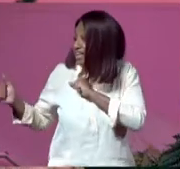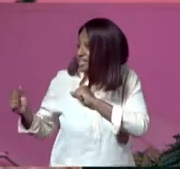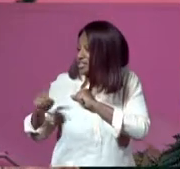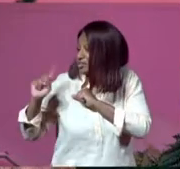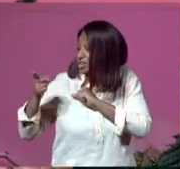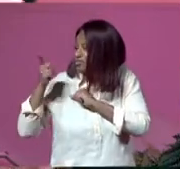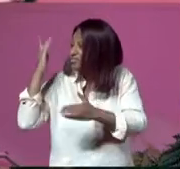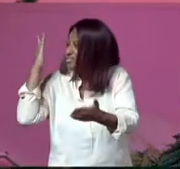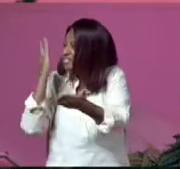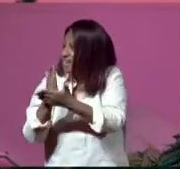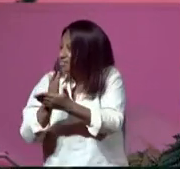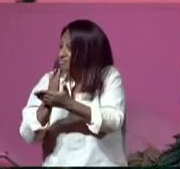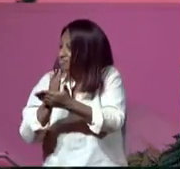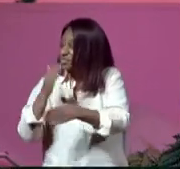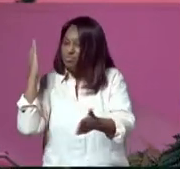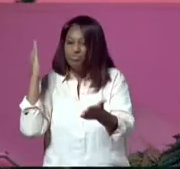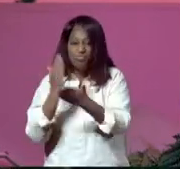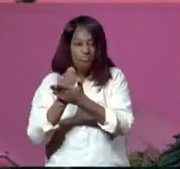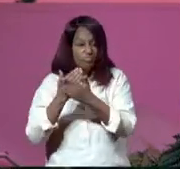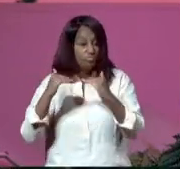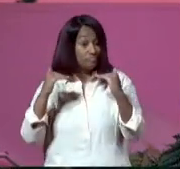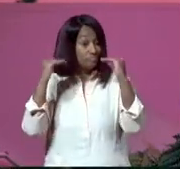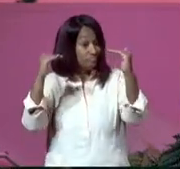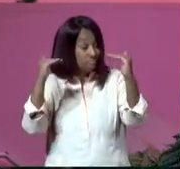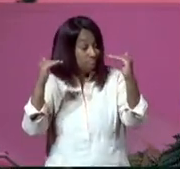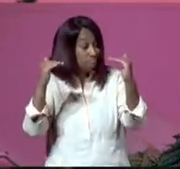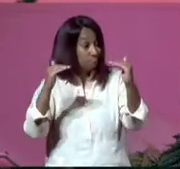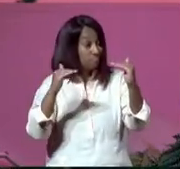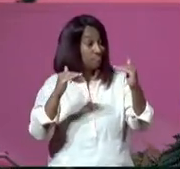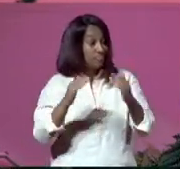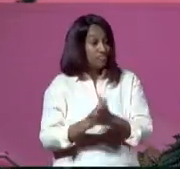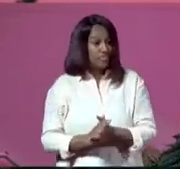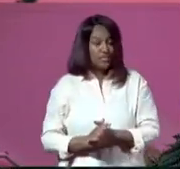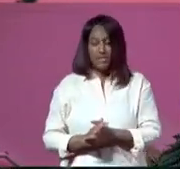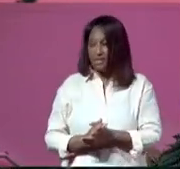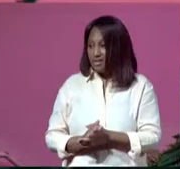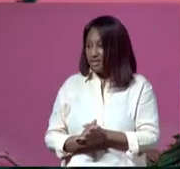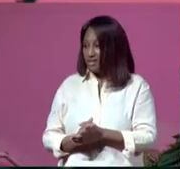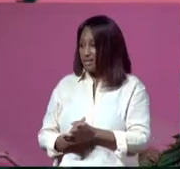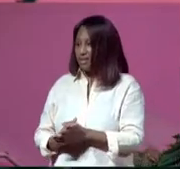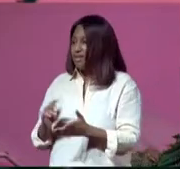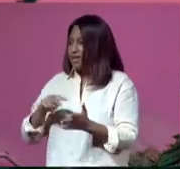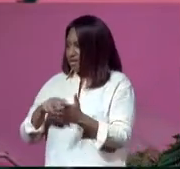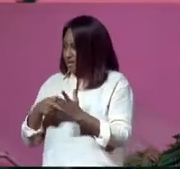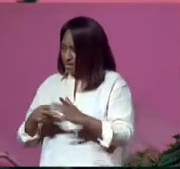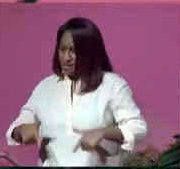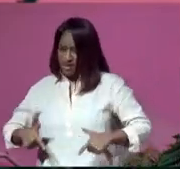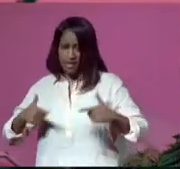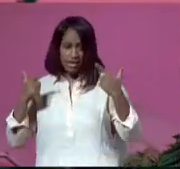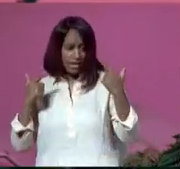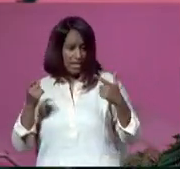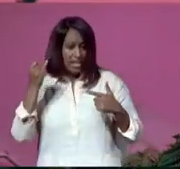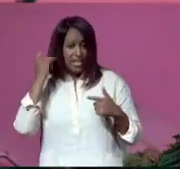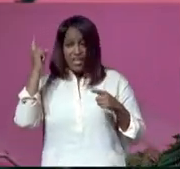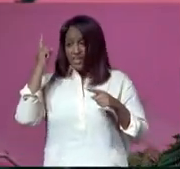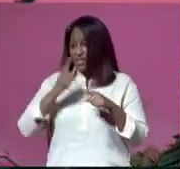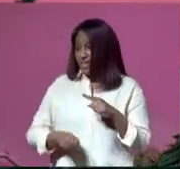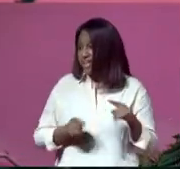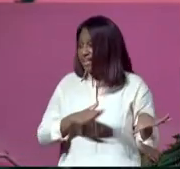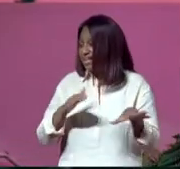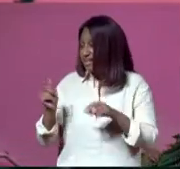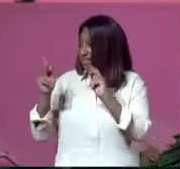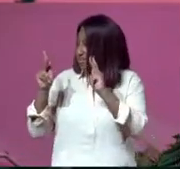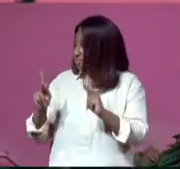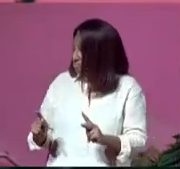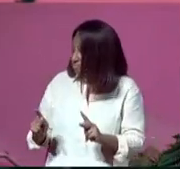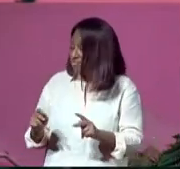stop. Preach, boy. It's principle of life that whatever or whoever you can't leave